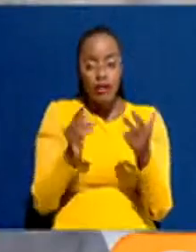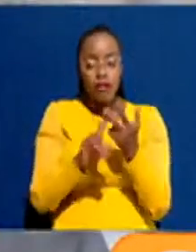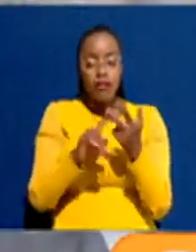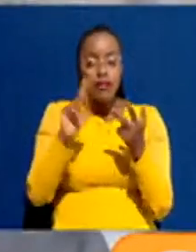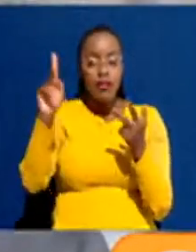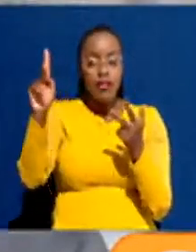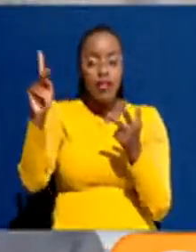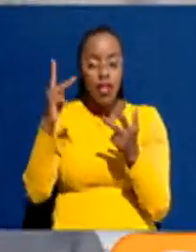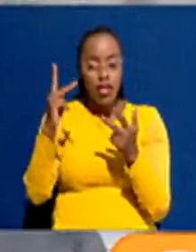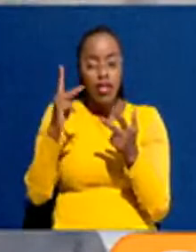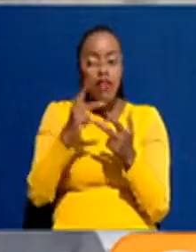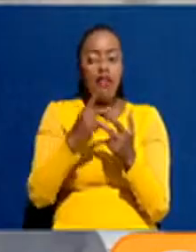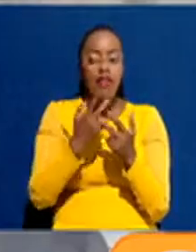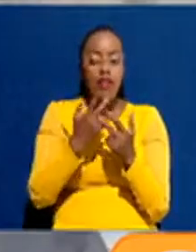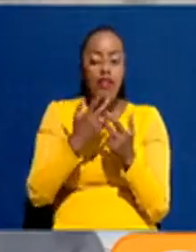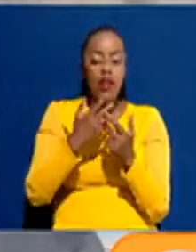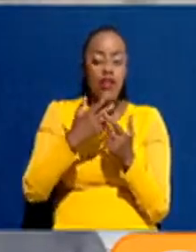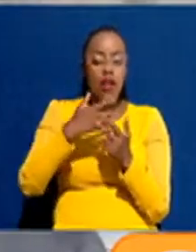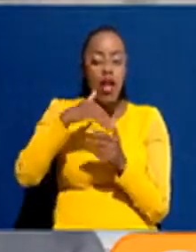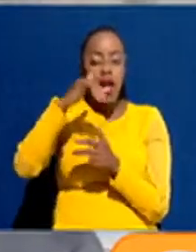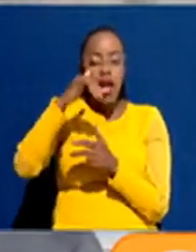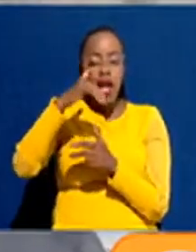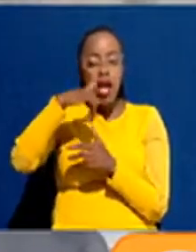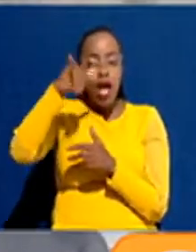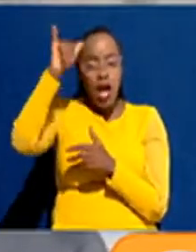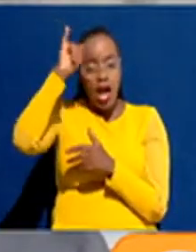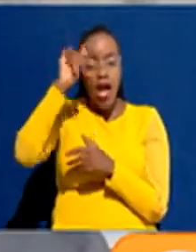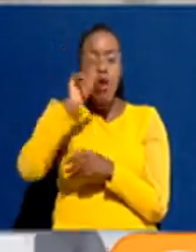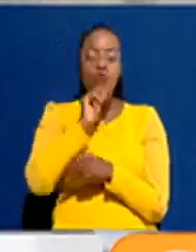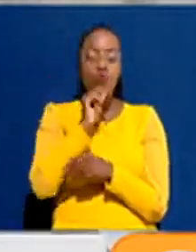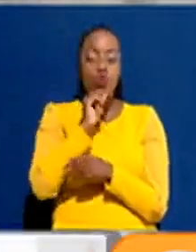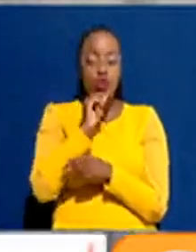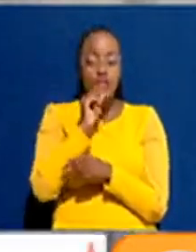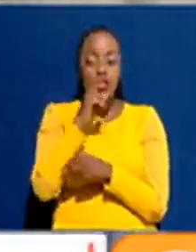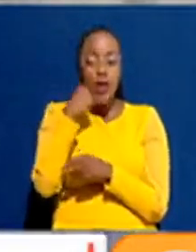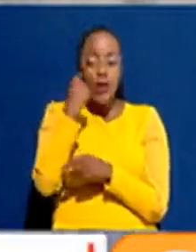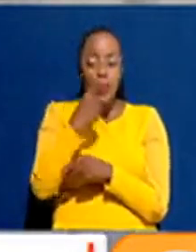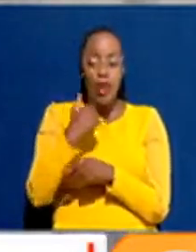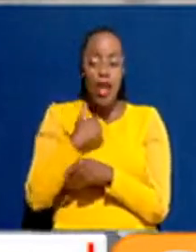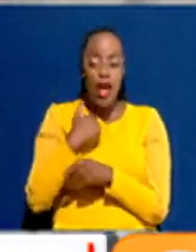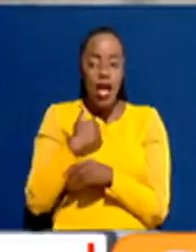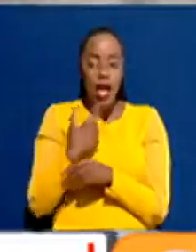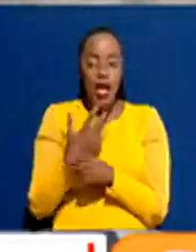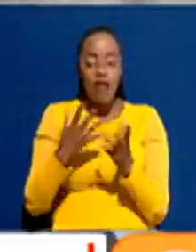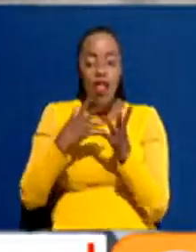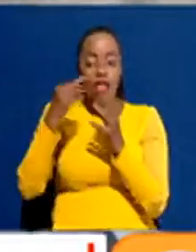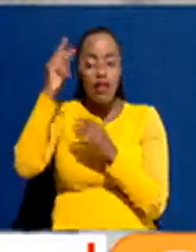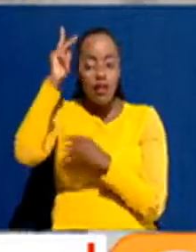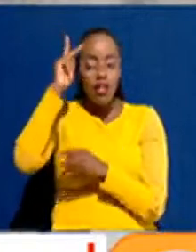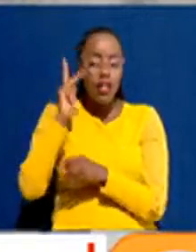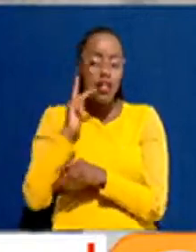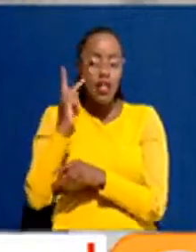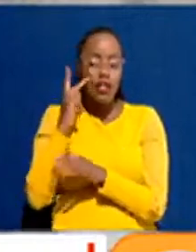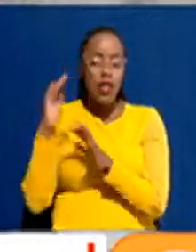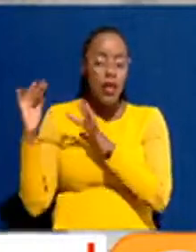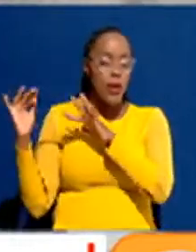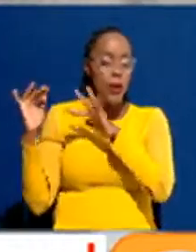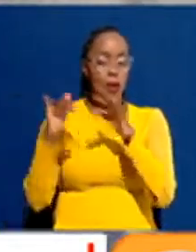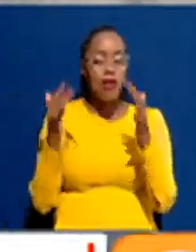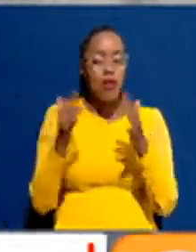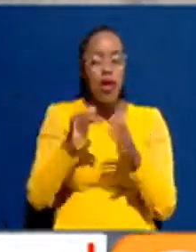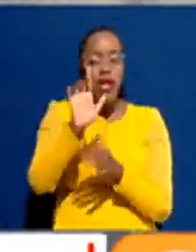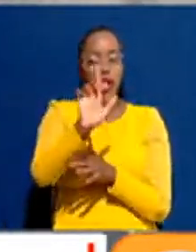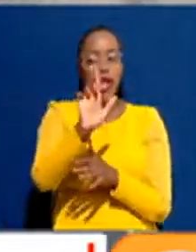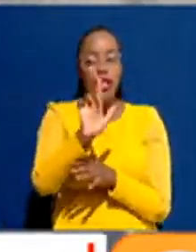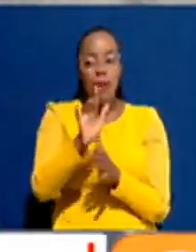Kenyan cowboys and the future of the Kenyan cowboys, who are now, they have left Karen and they seem to be flocking to